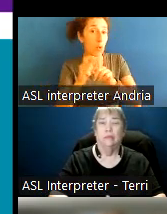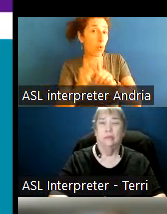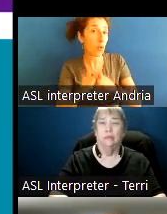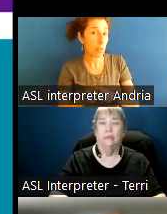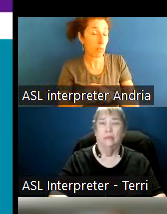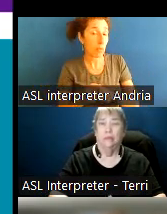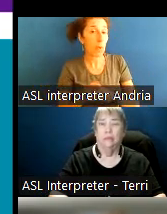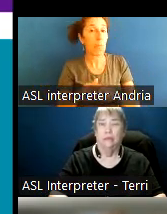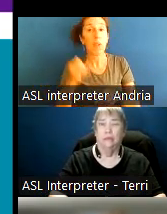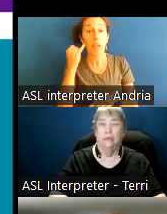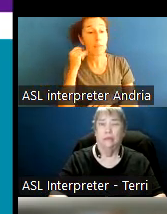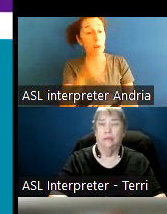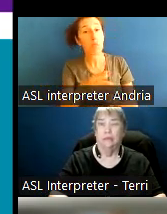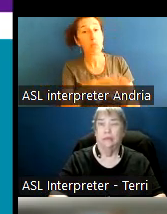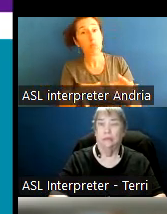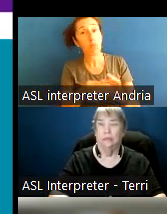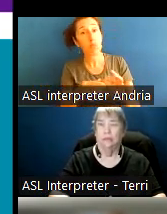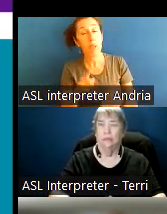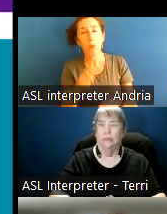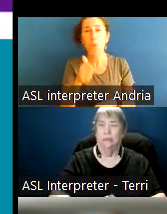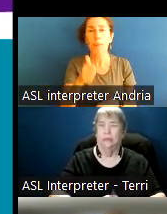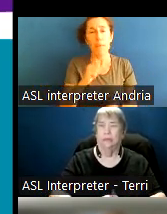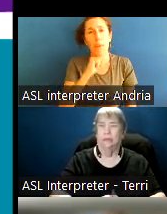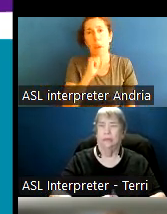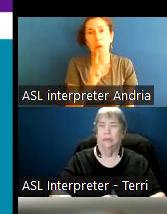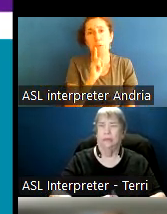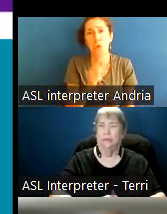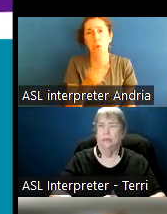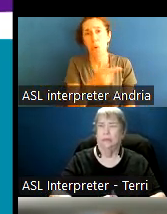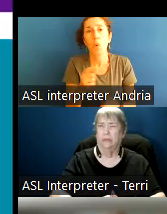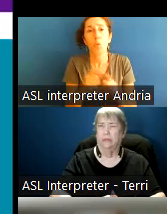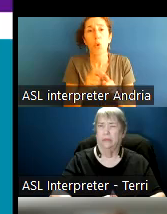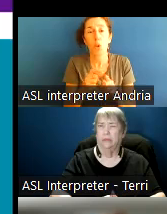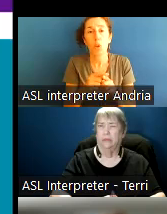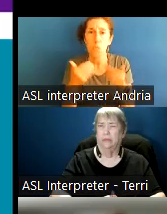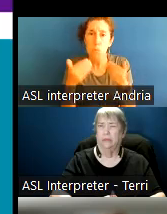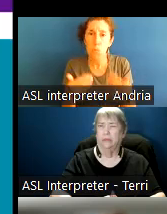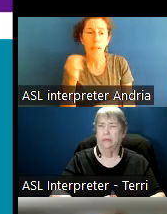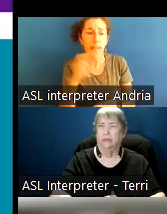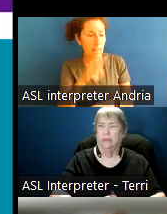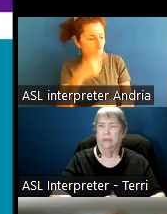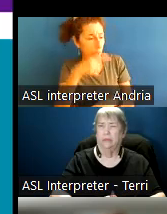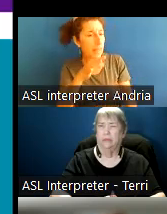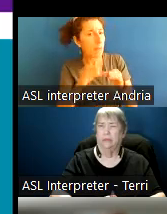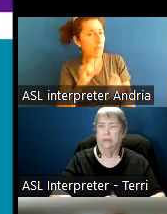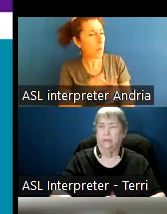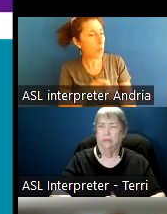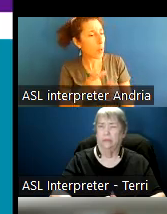don't know what it is and you're not sure, you might need to ask, right?